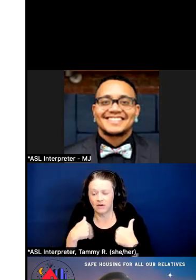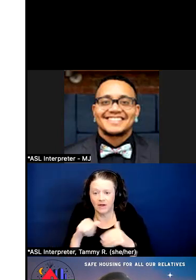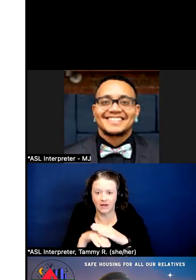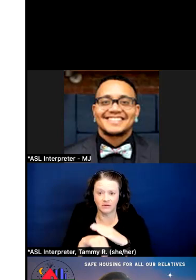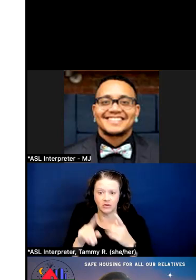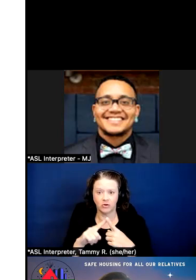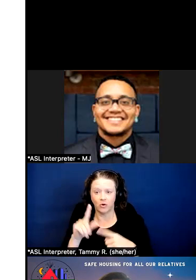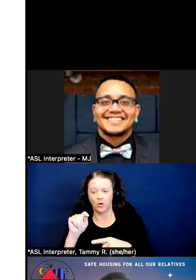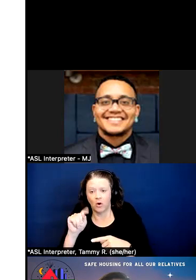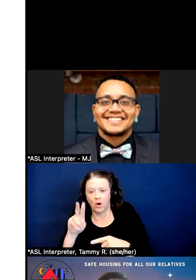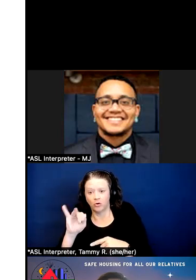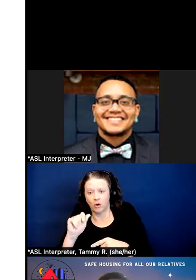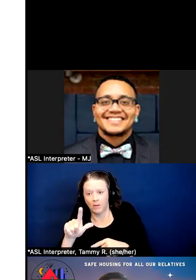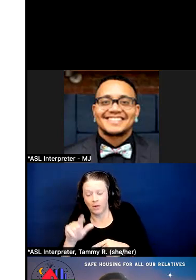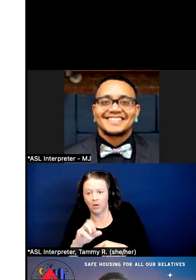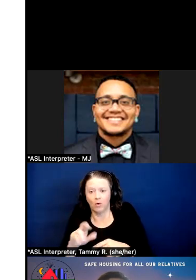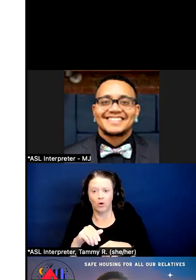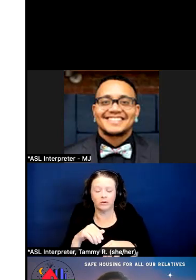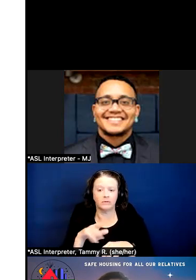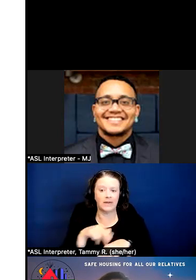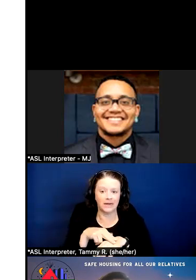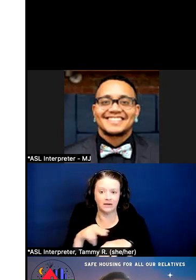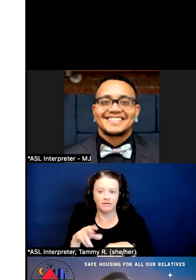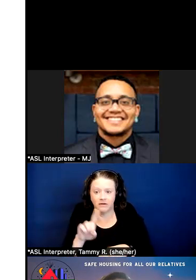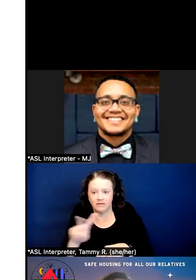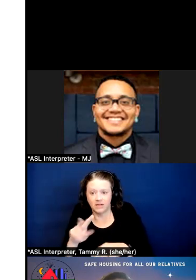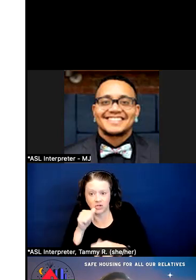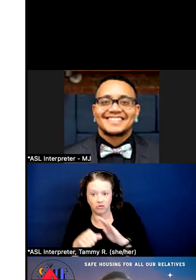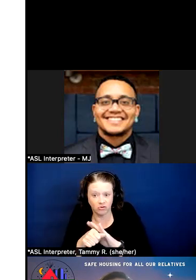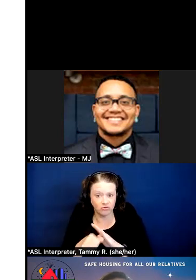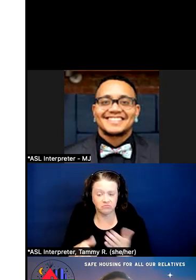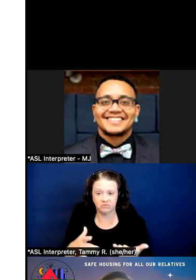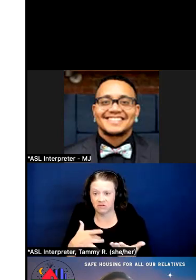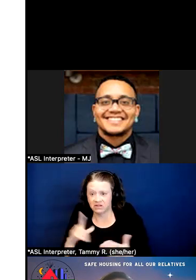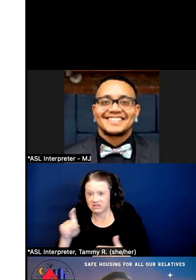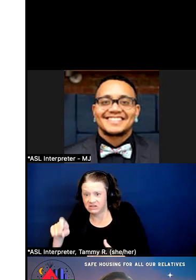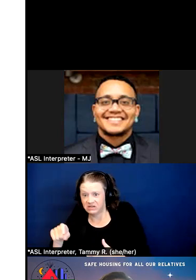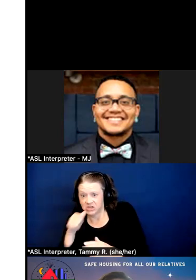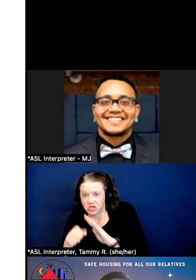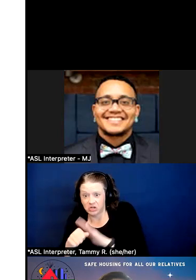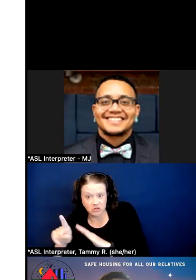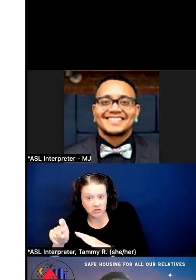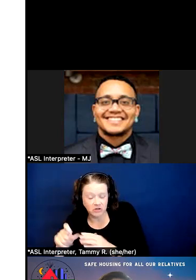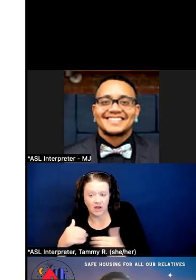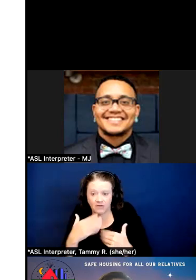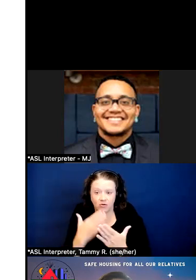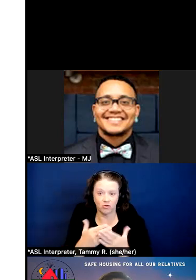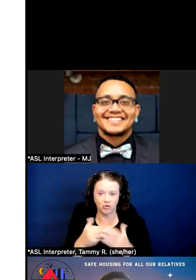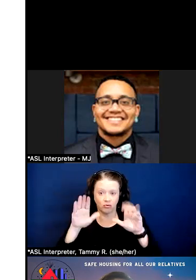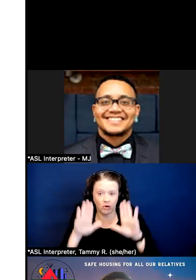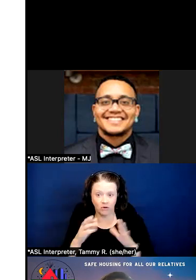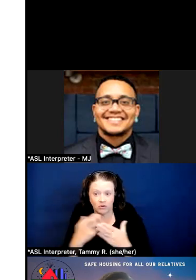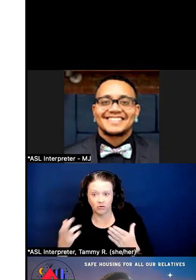domestic violence shelter? Do you think that there is a need for shelter? Are there some good or great resources, services, or programs in